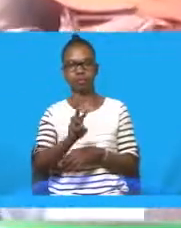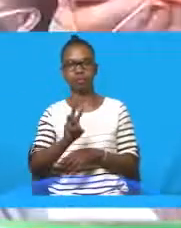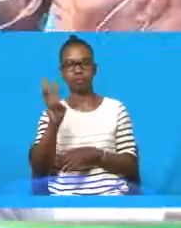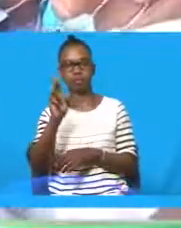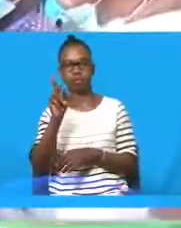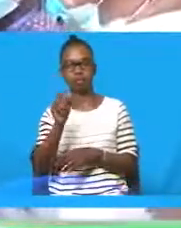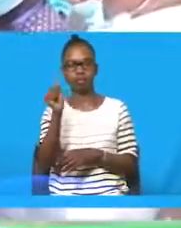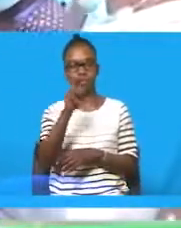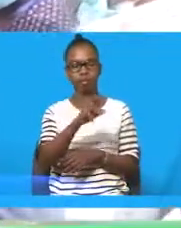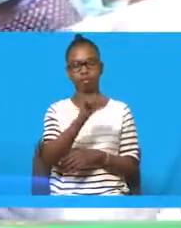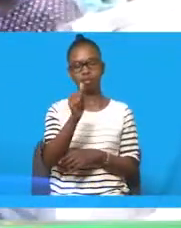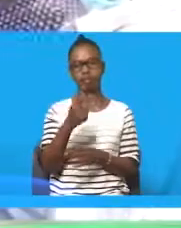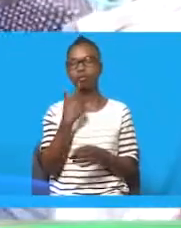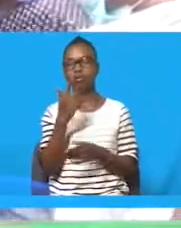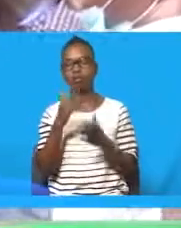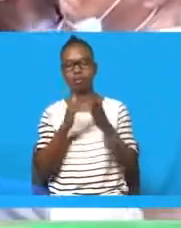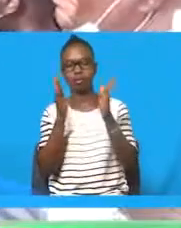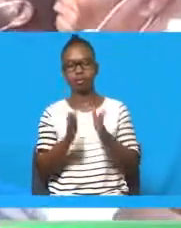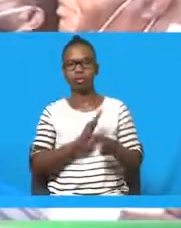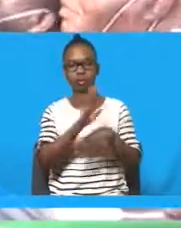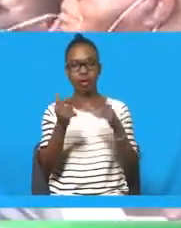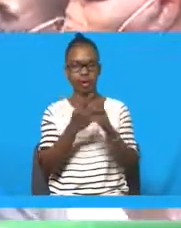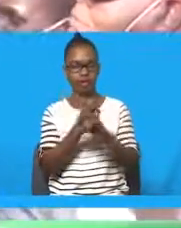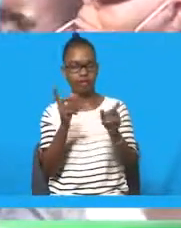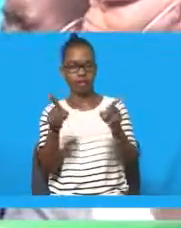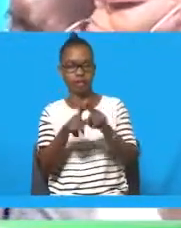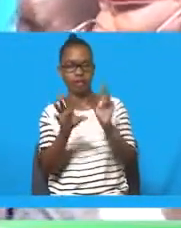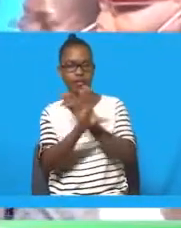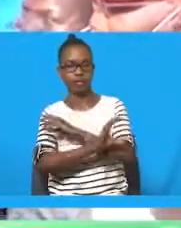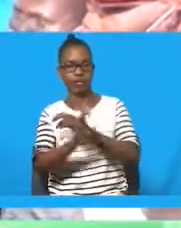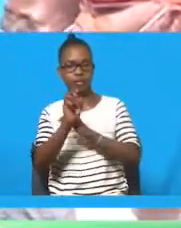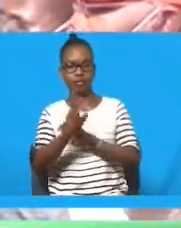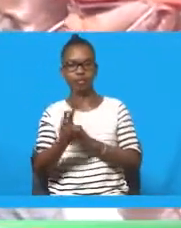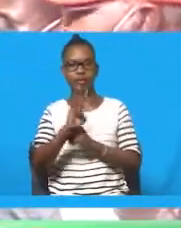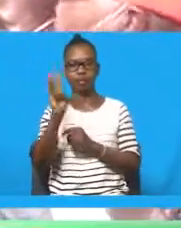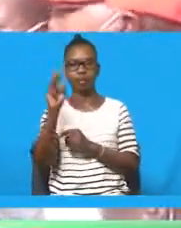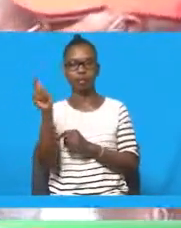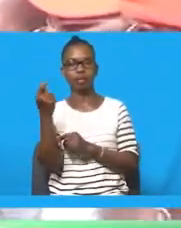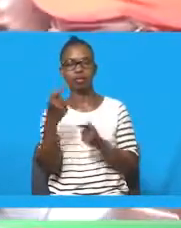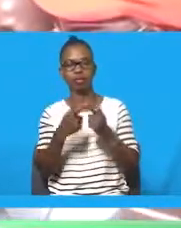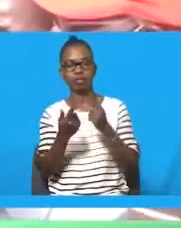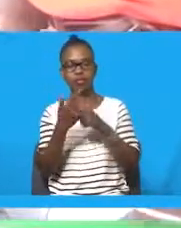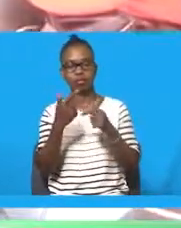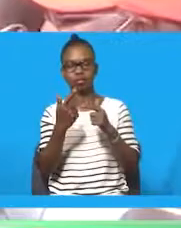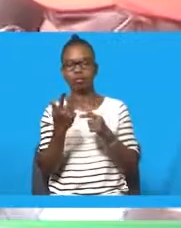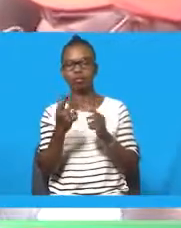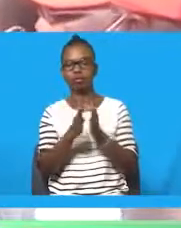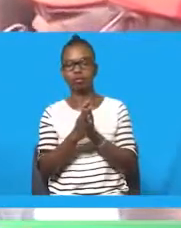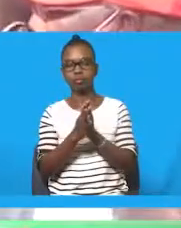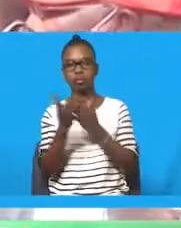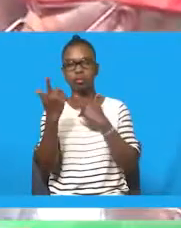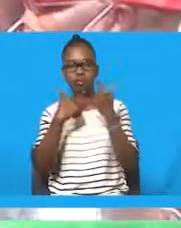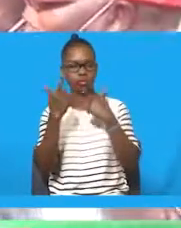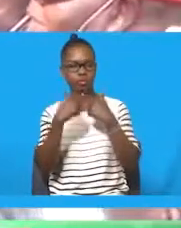Migosi Peter Masara onyiso jotelo mawuok e gwenge goeko mag Imbo mar Kenya mondo owuo gi duol achiel